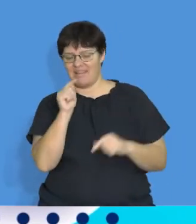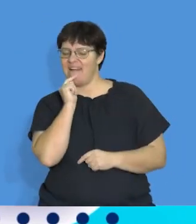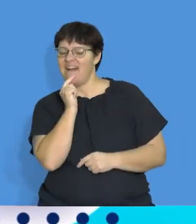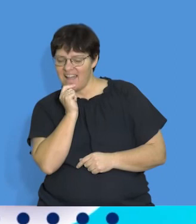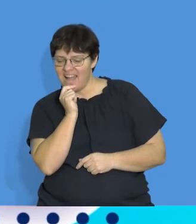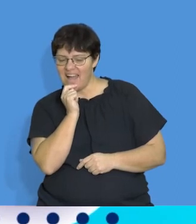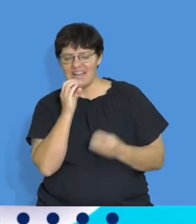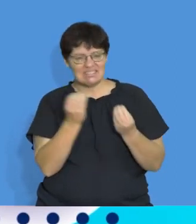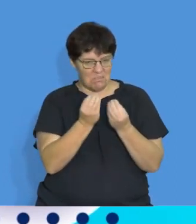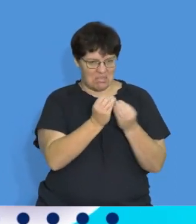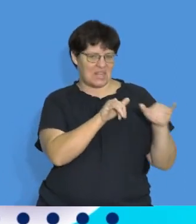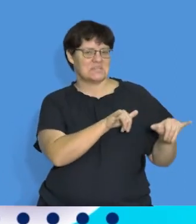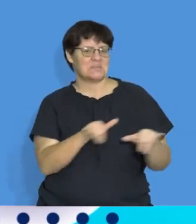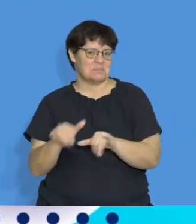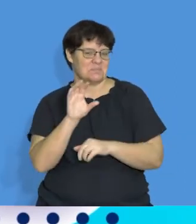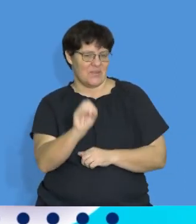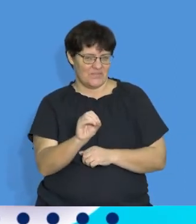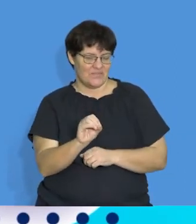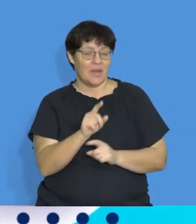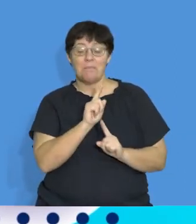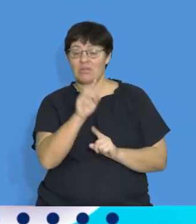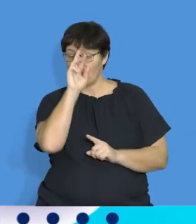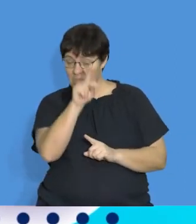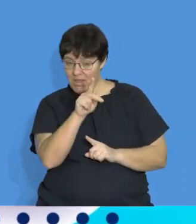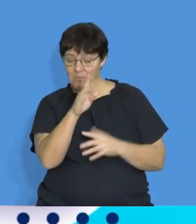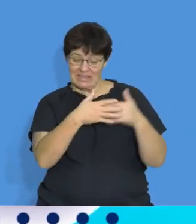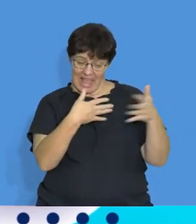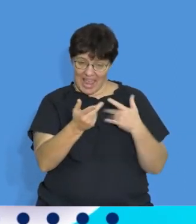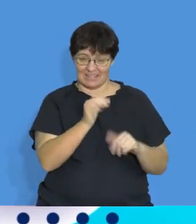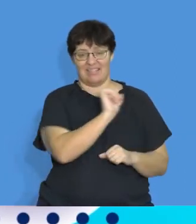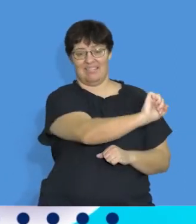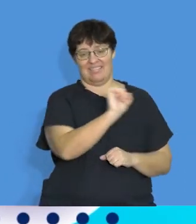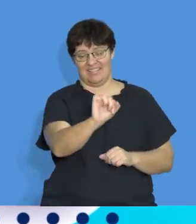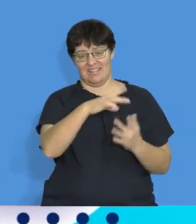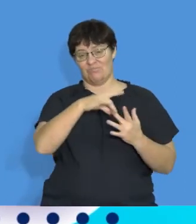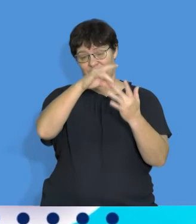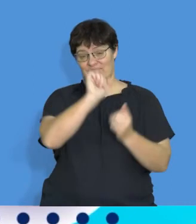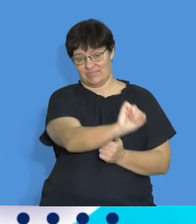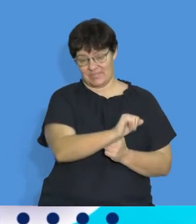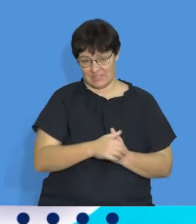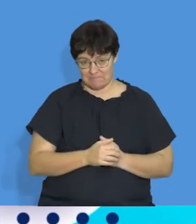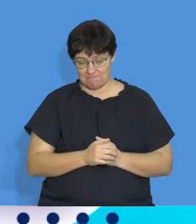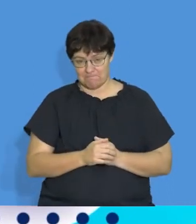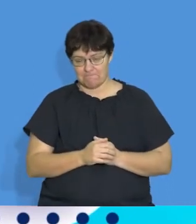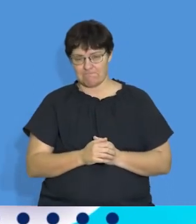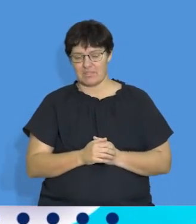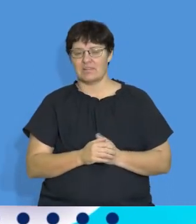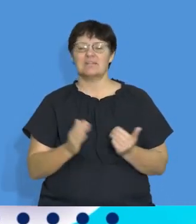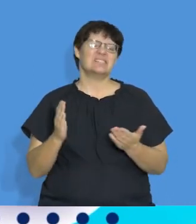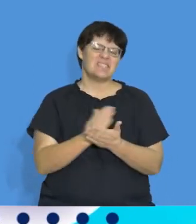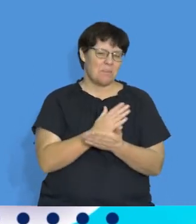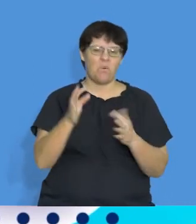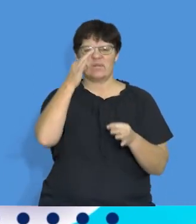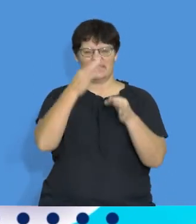that's common about them, but each question must be treated, as unique as possible. So these are some of the